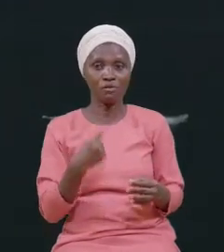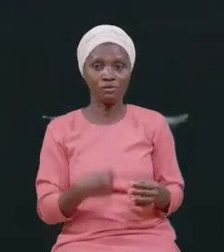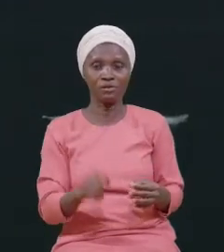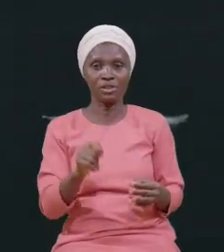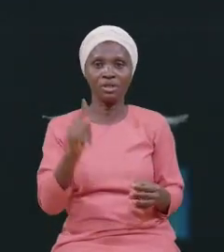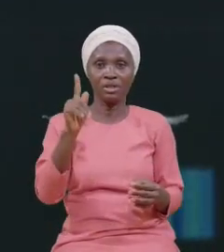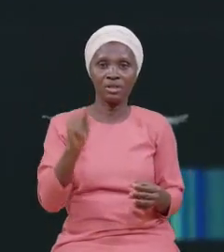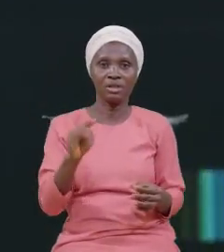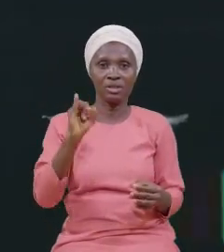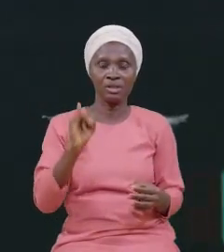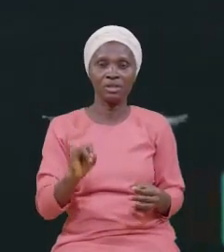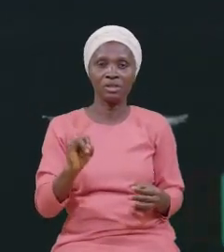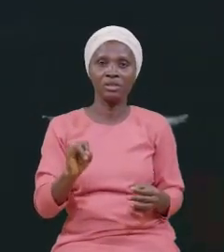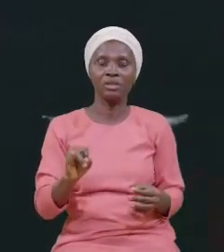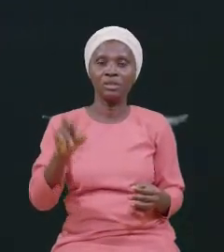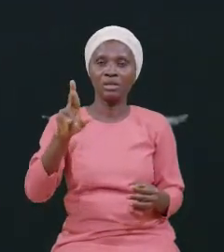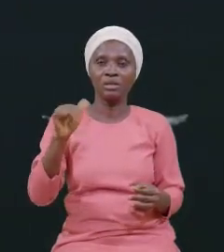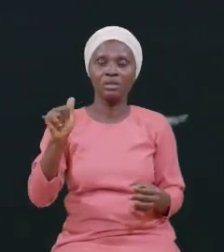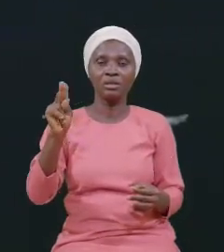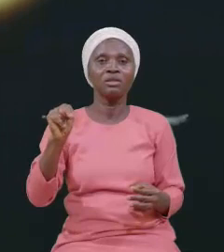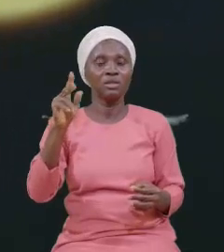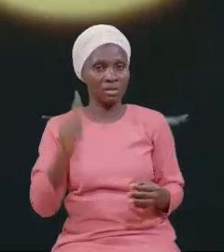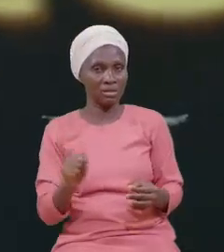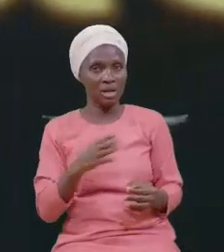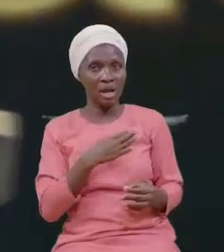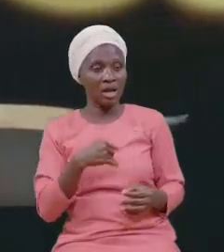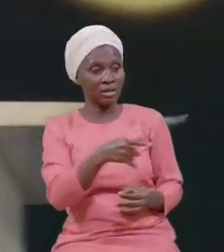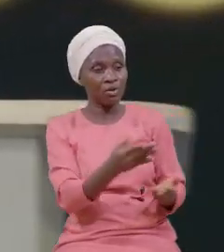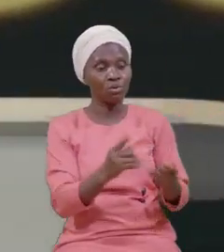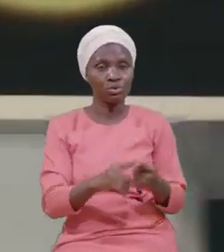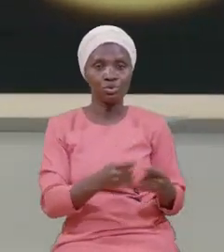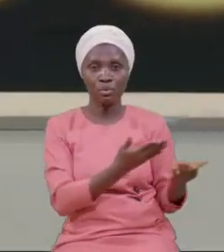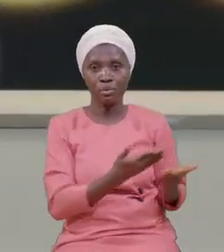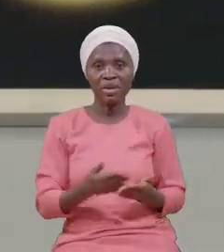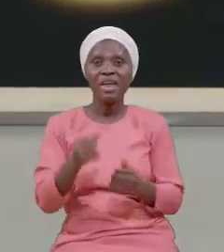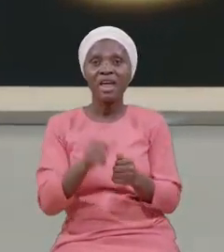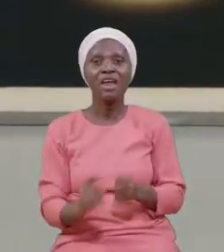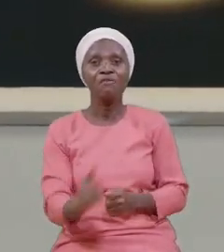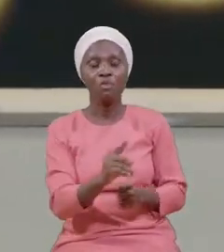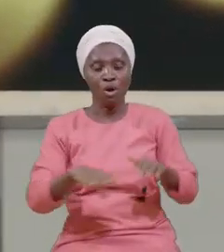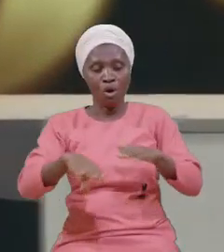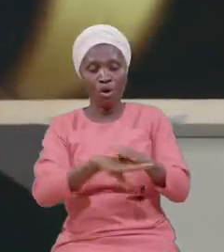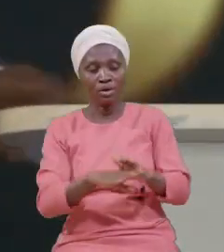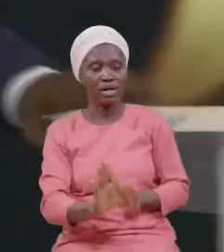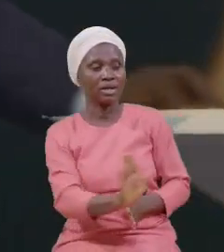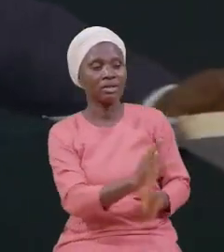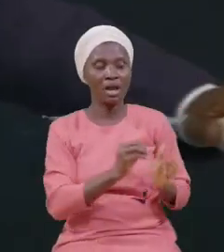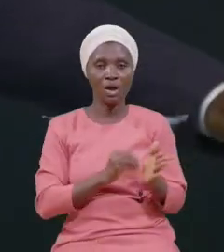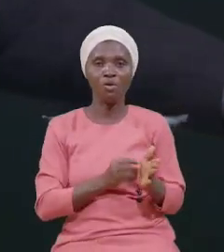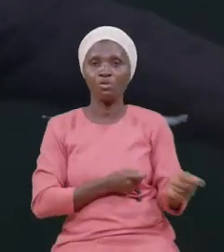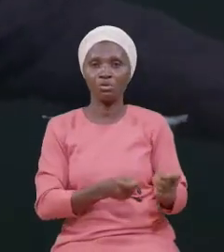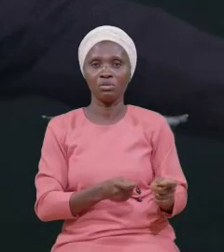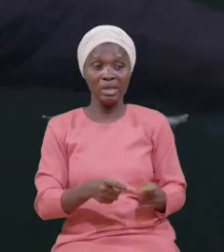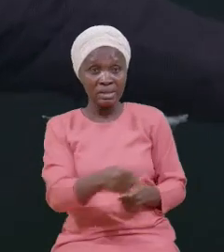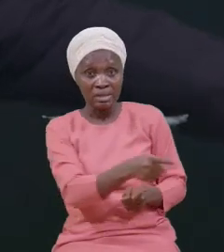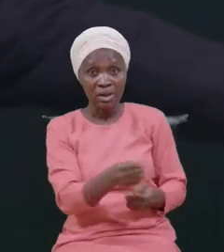they want to bring everyone under their own control, and they want you to